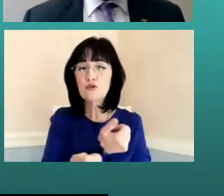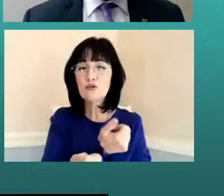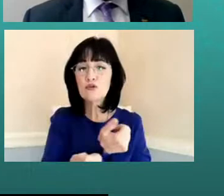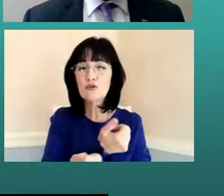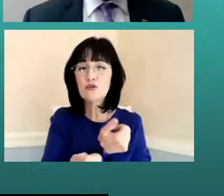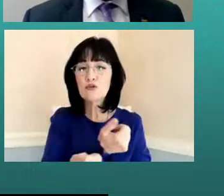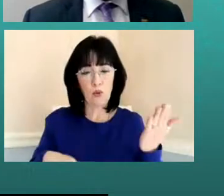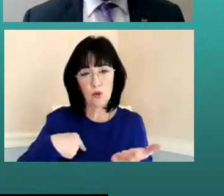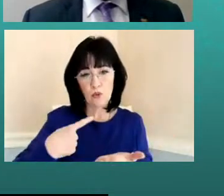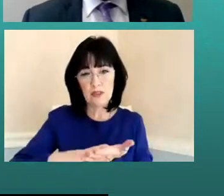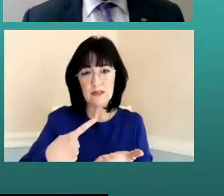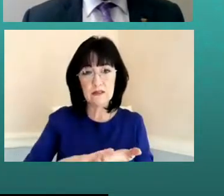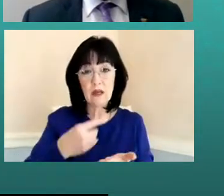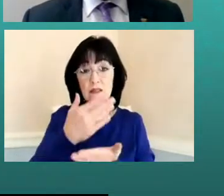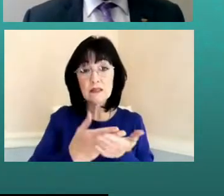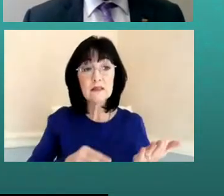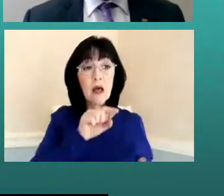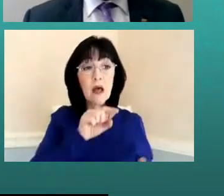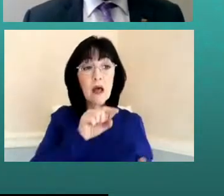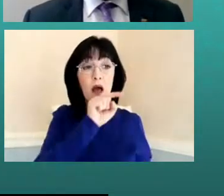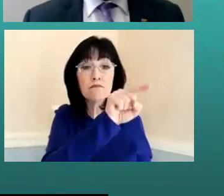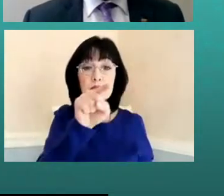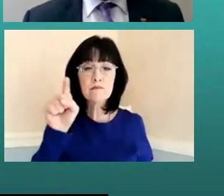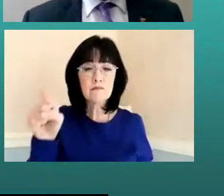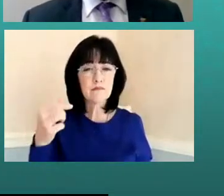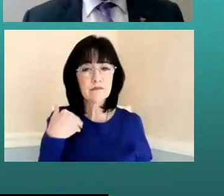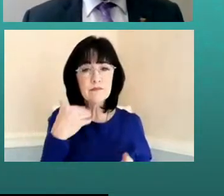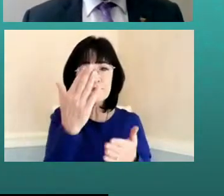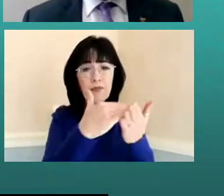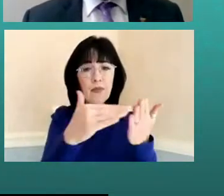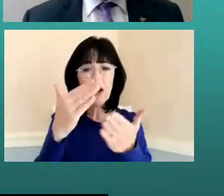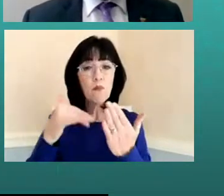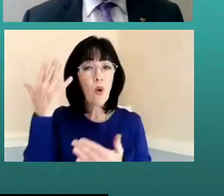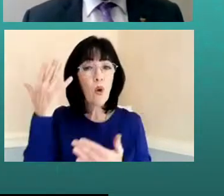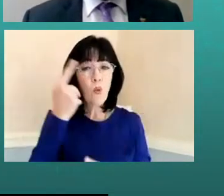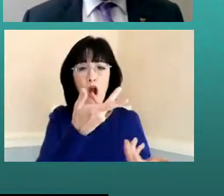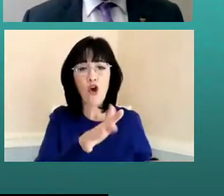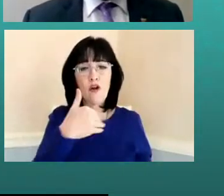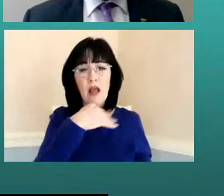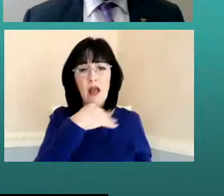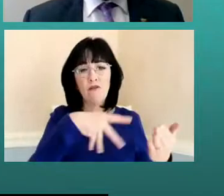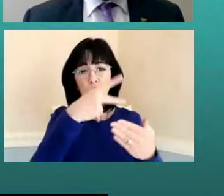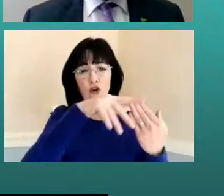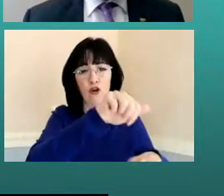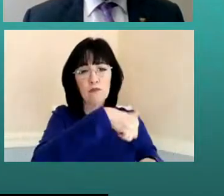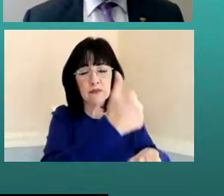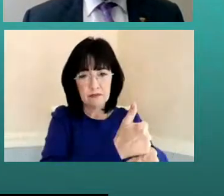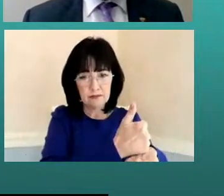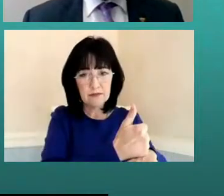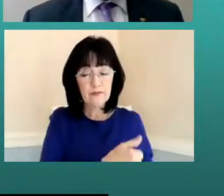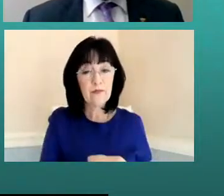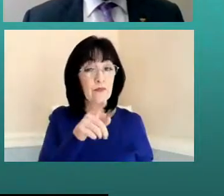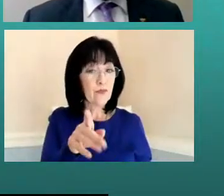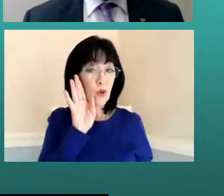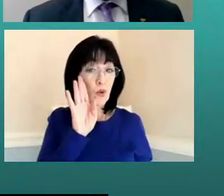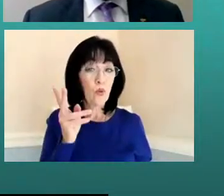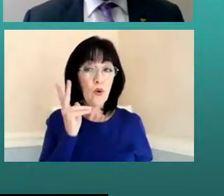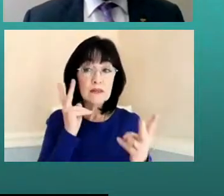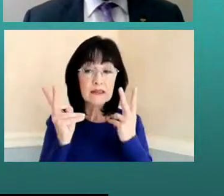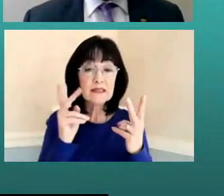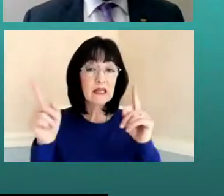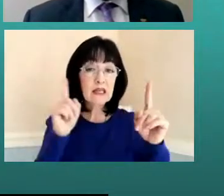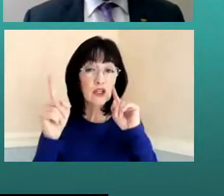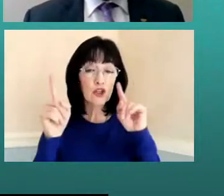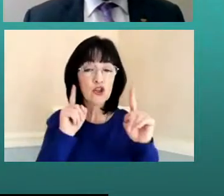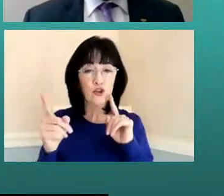just parts because they already have local programs in place. You will be hearing soon from your schools about what your local